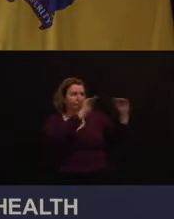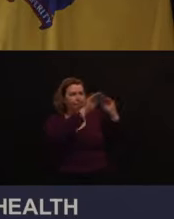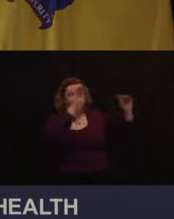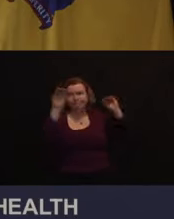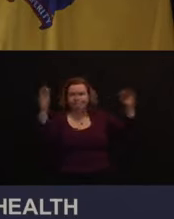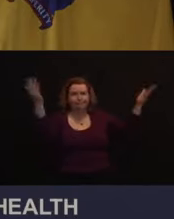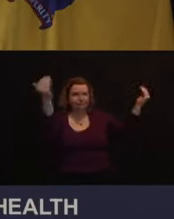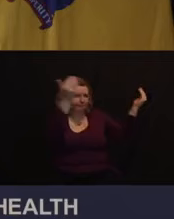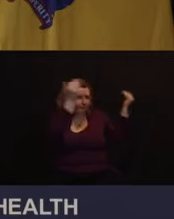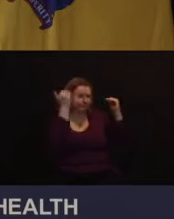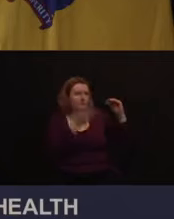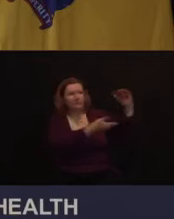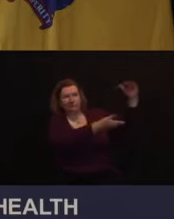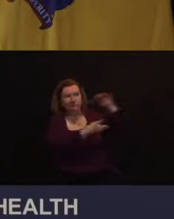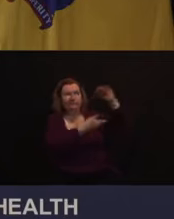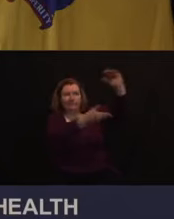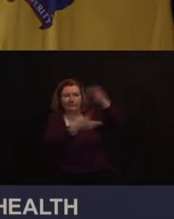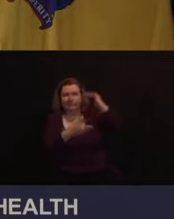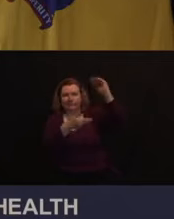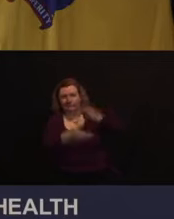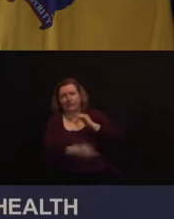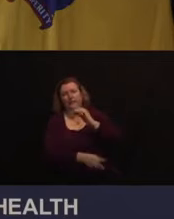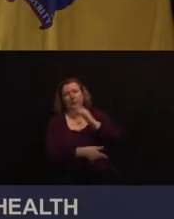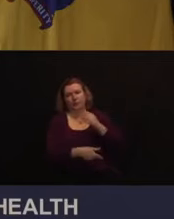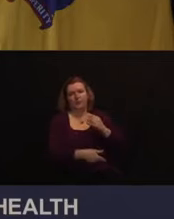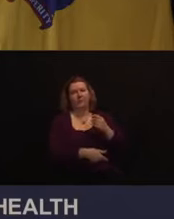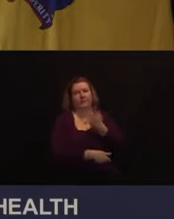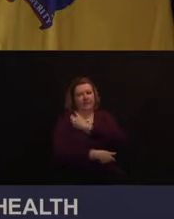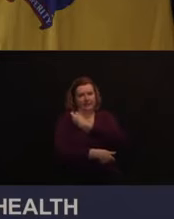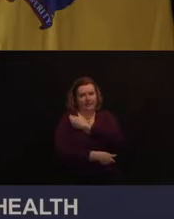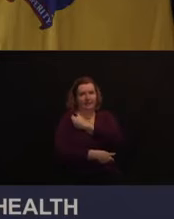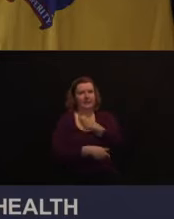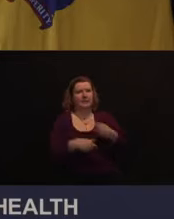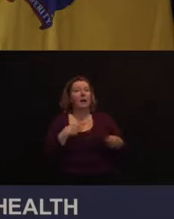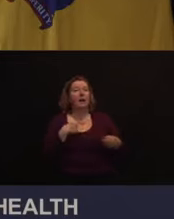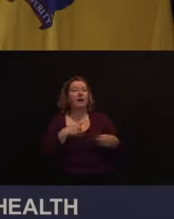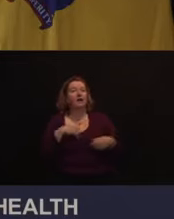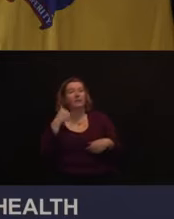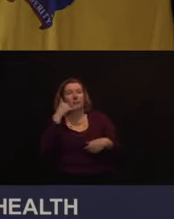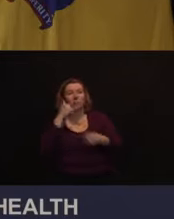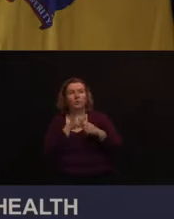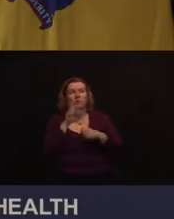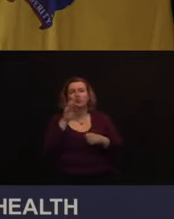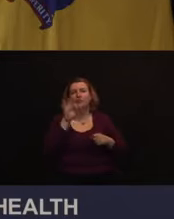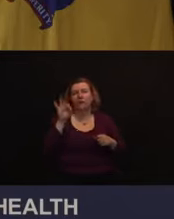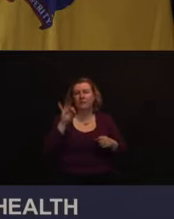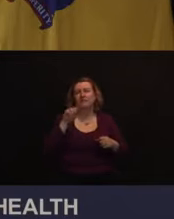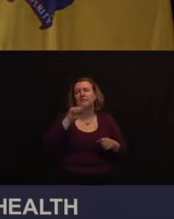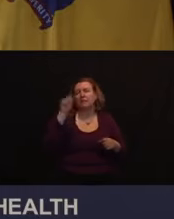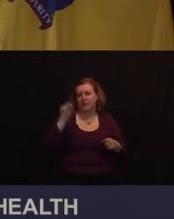on Friday afternoon, myself, in addition to Judy and our whole team.